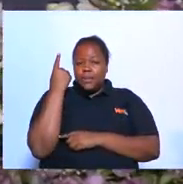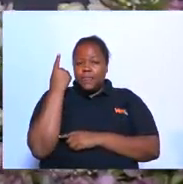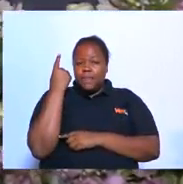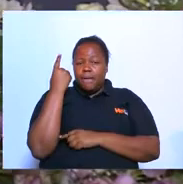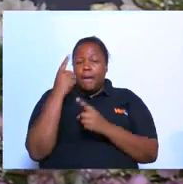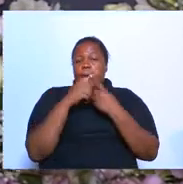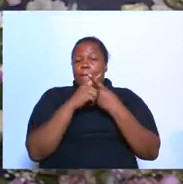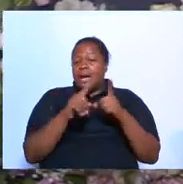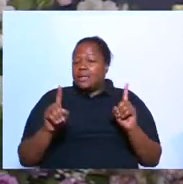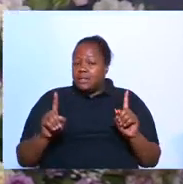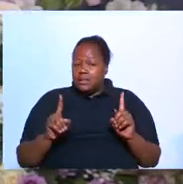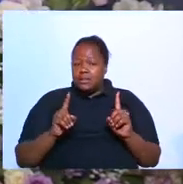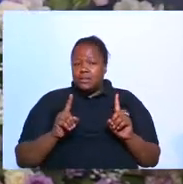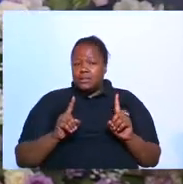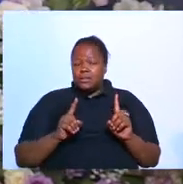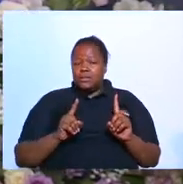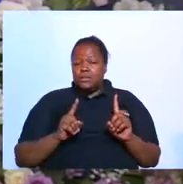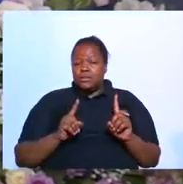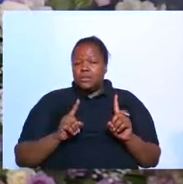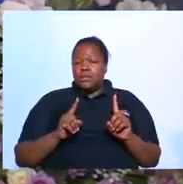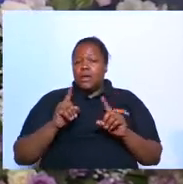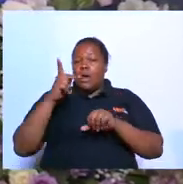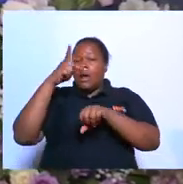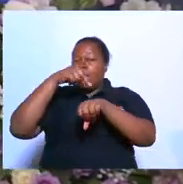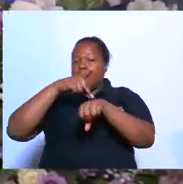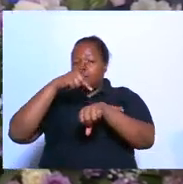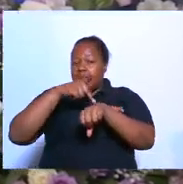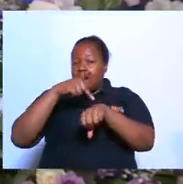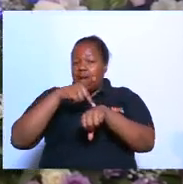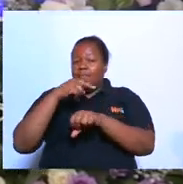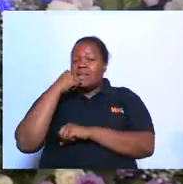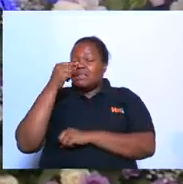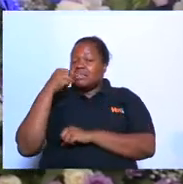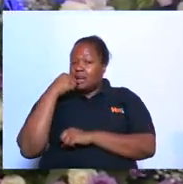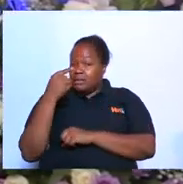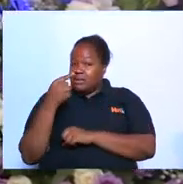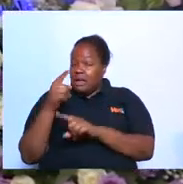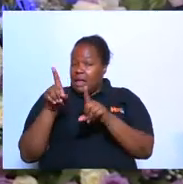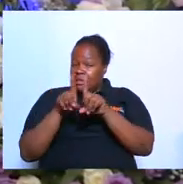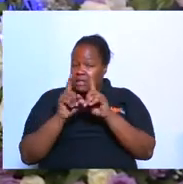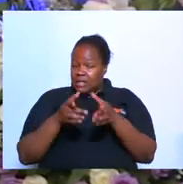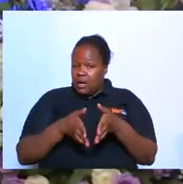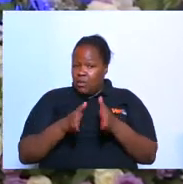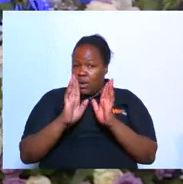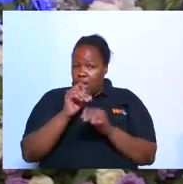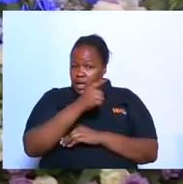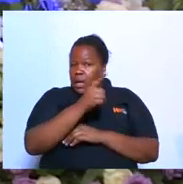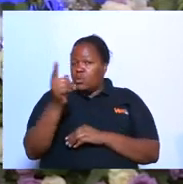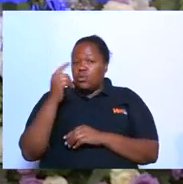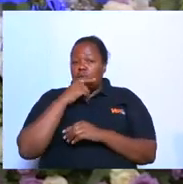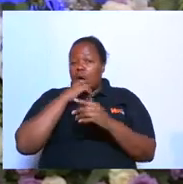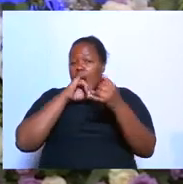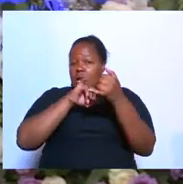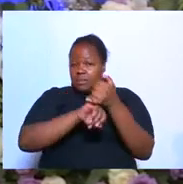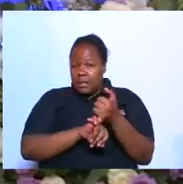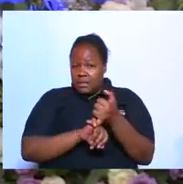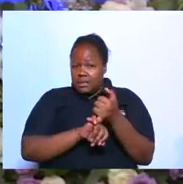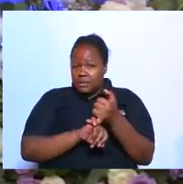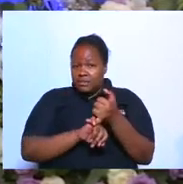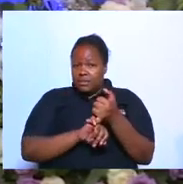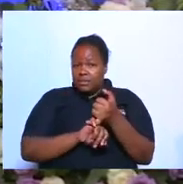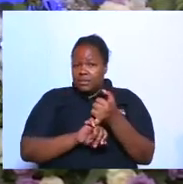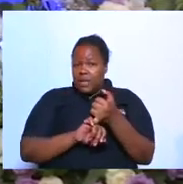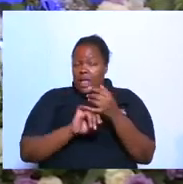unfortunately Peter said likewise ye husband live